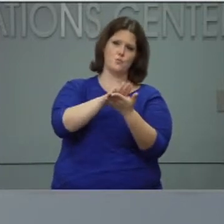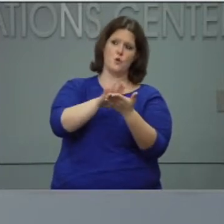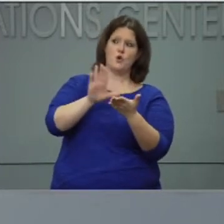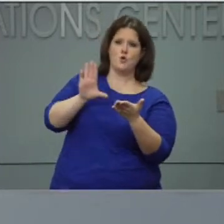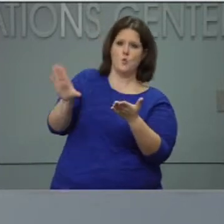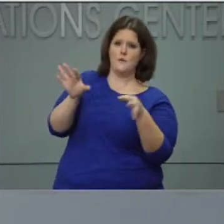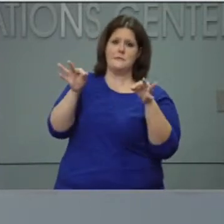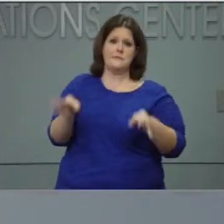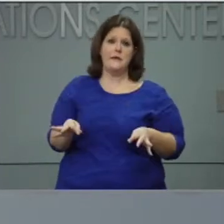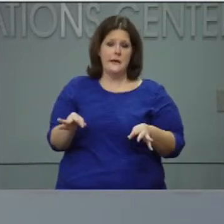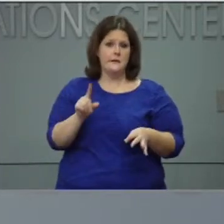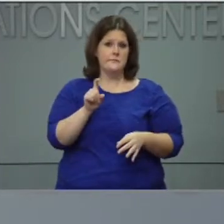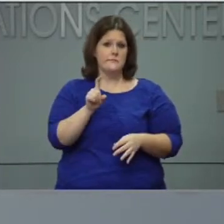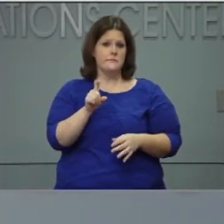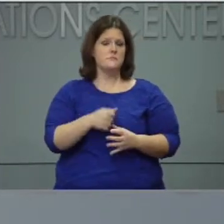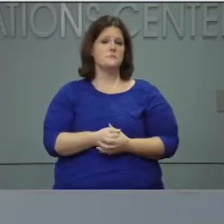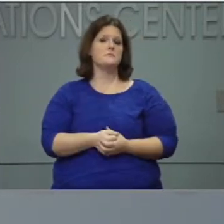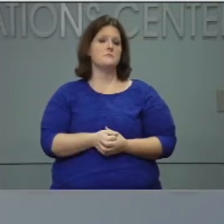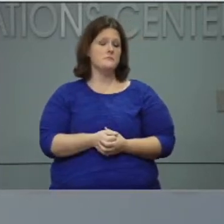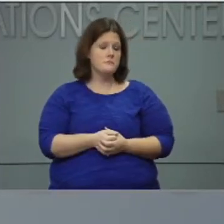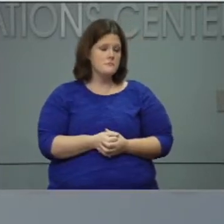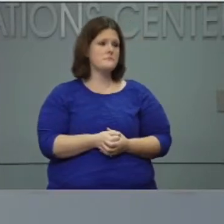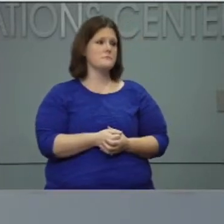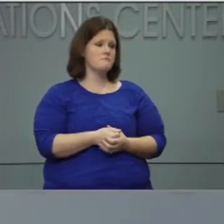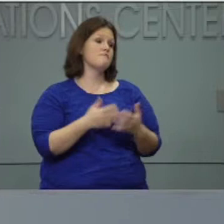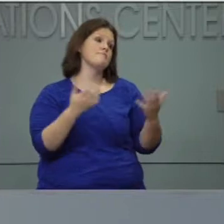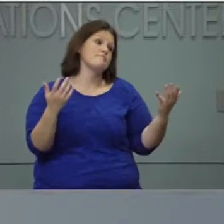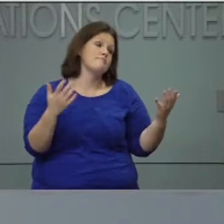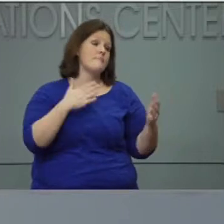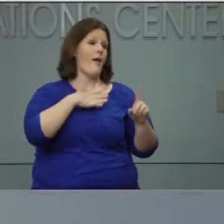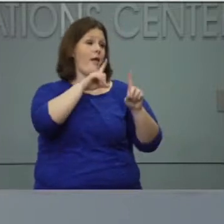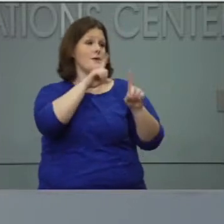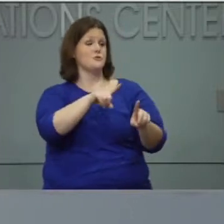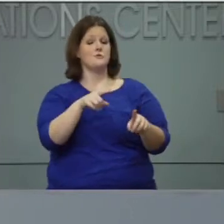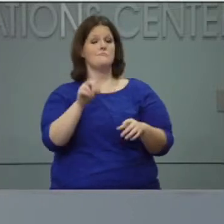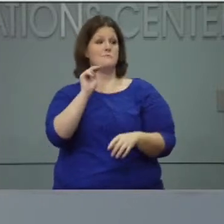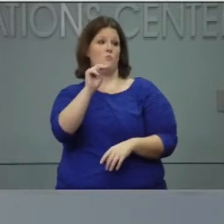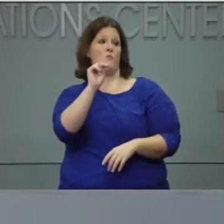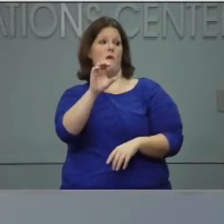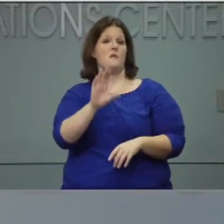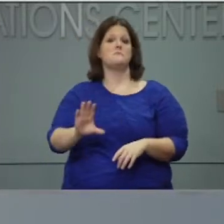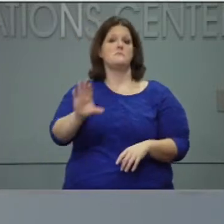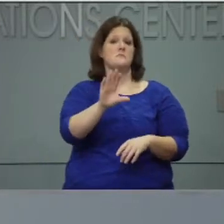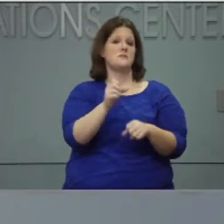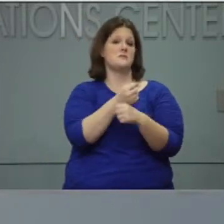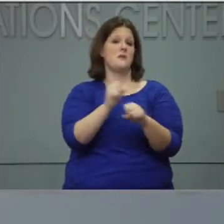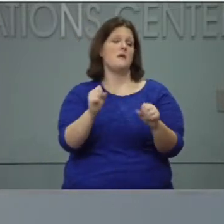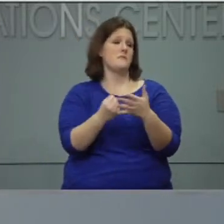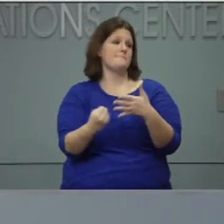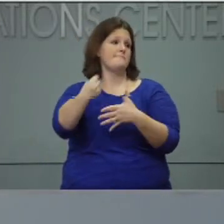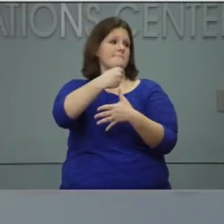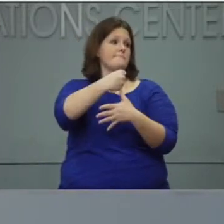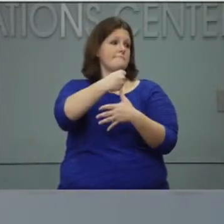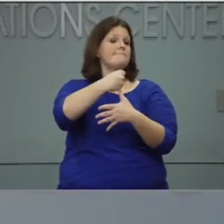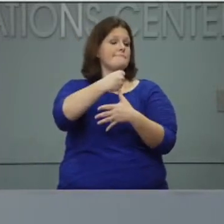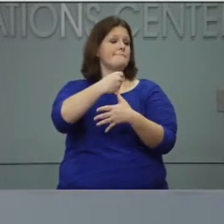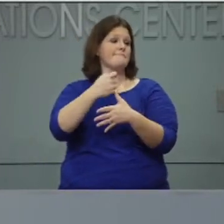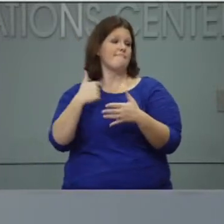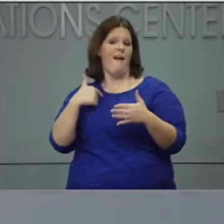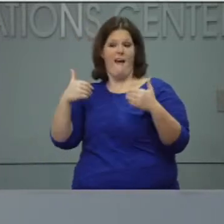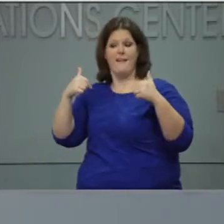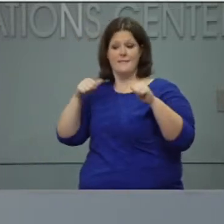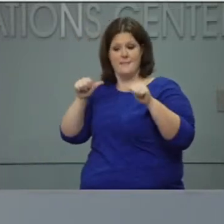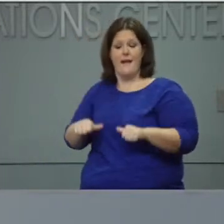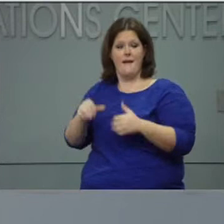public? We're going to continue to put the health and safety of North Carolinians first, and all options remain